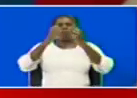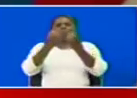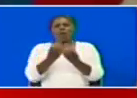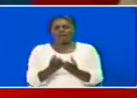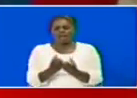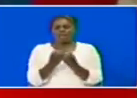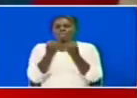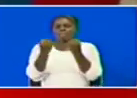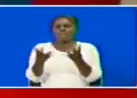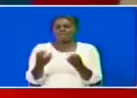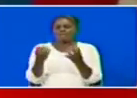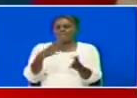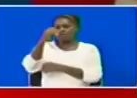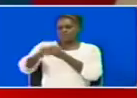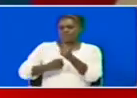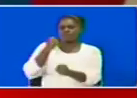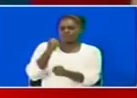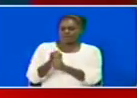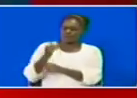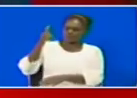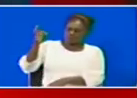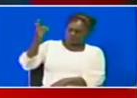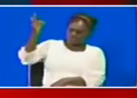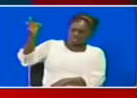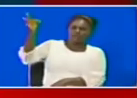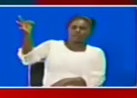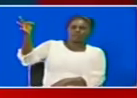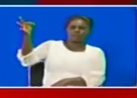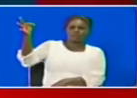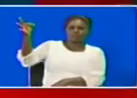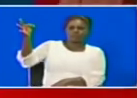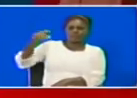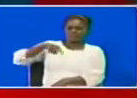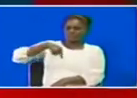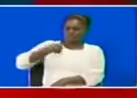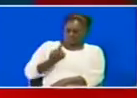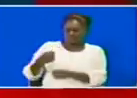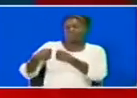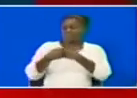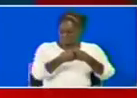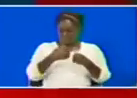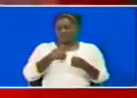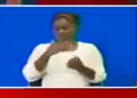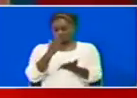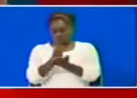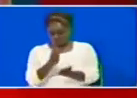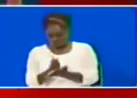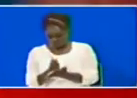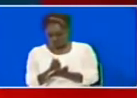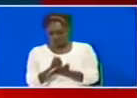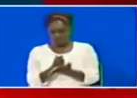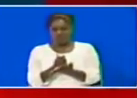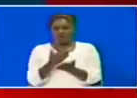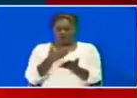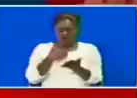for many many years to come we will face challenges we will confront